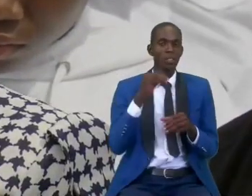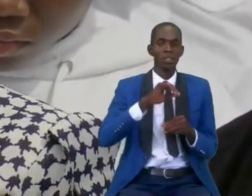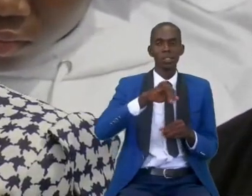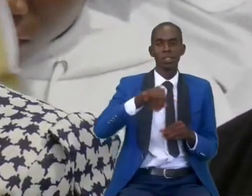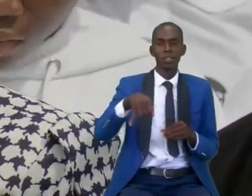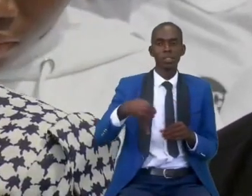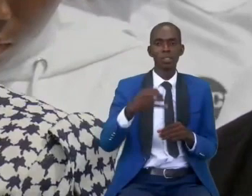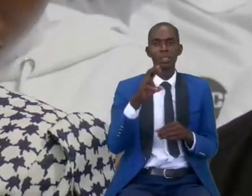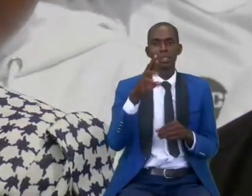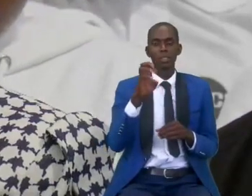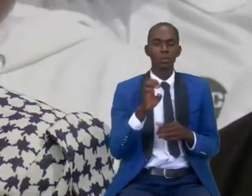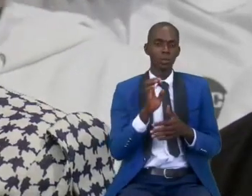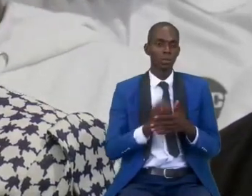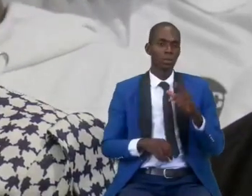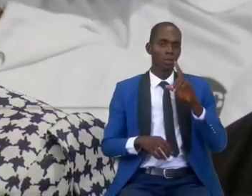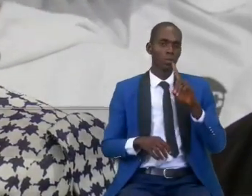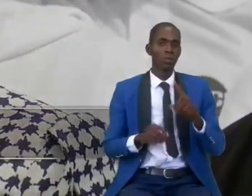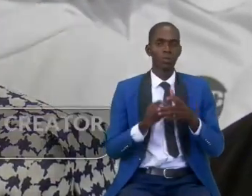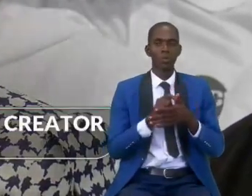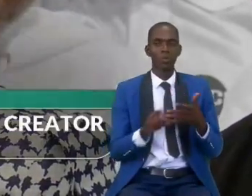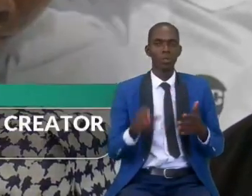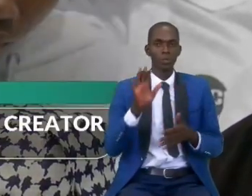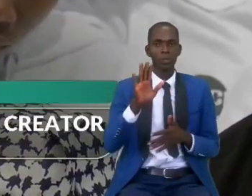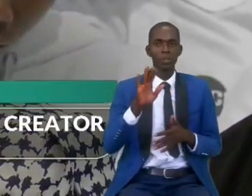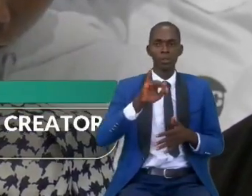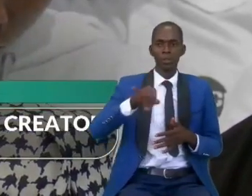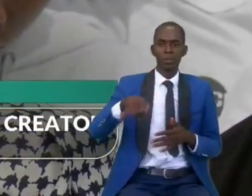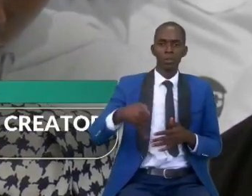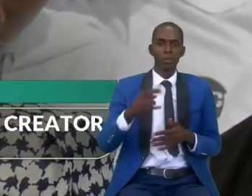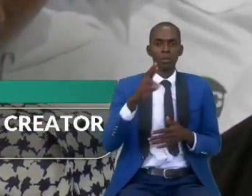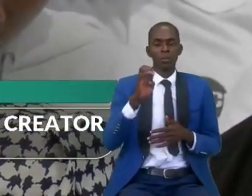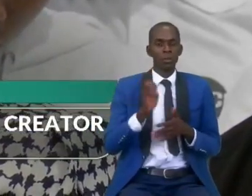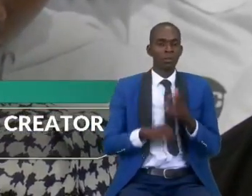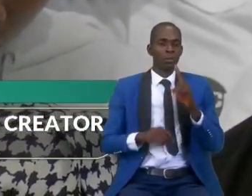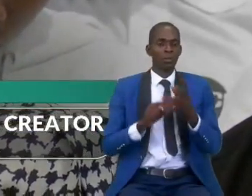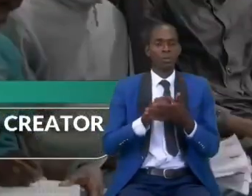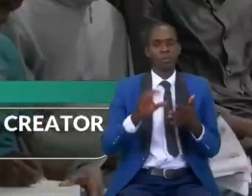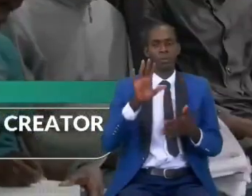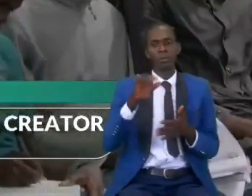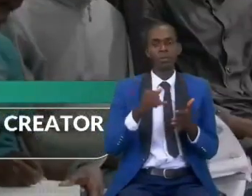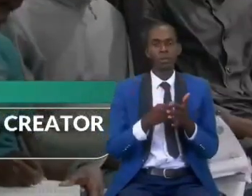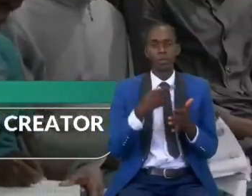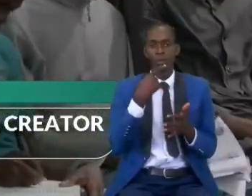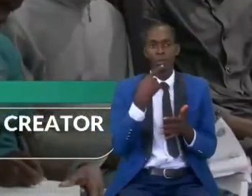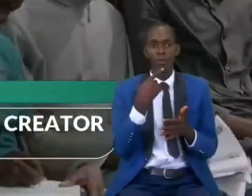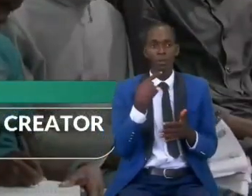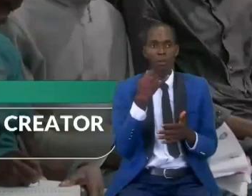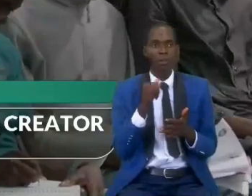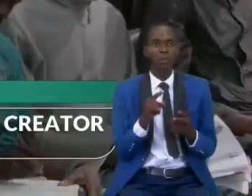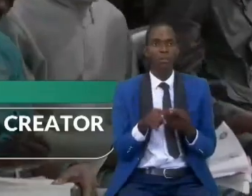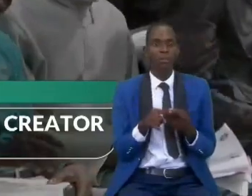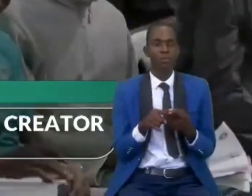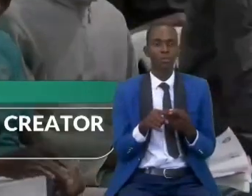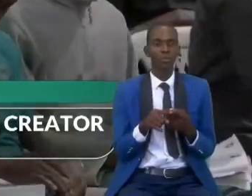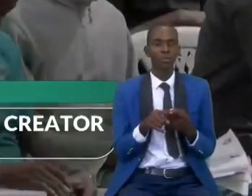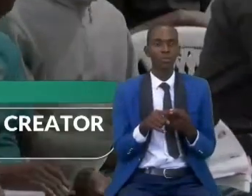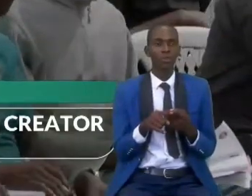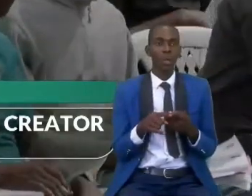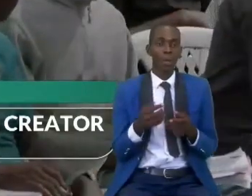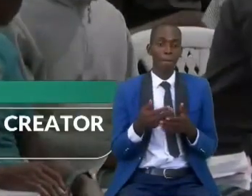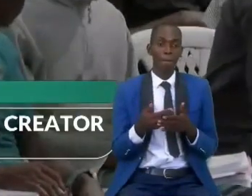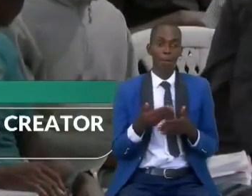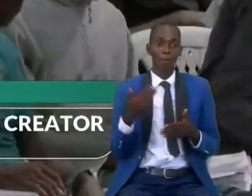It says to him, it says, before I formed thee. It's not